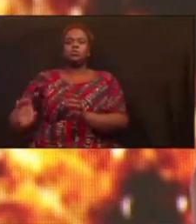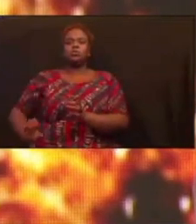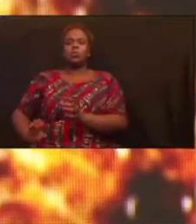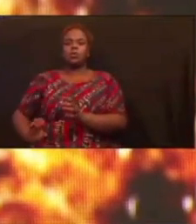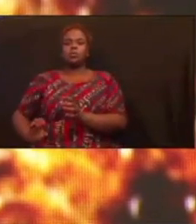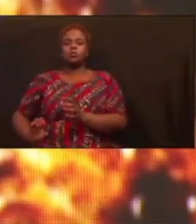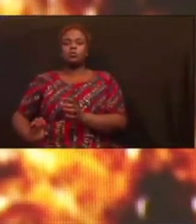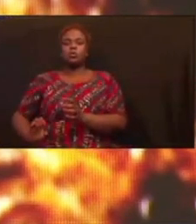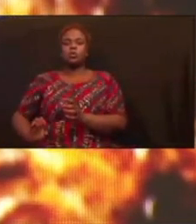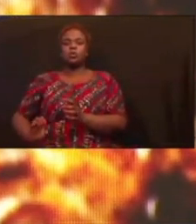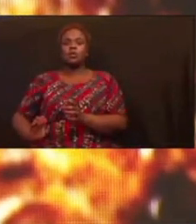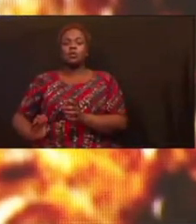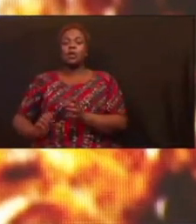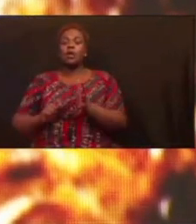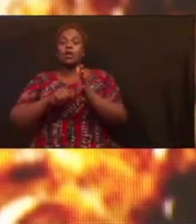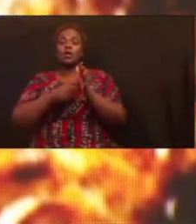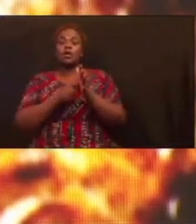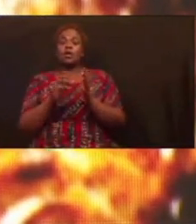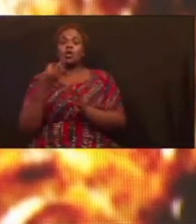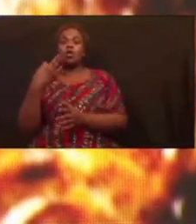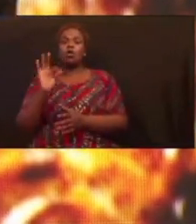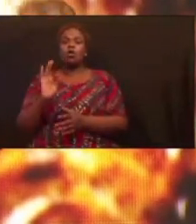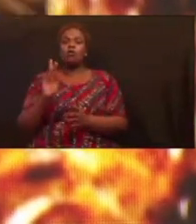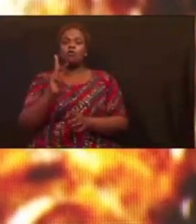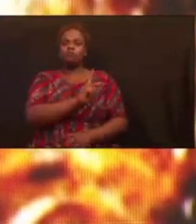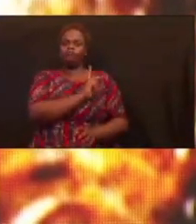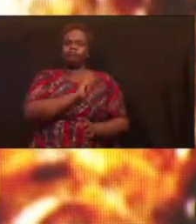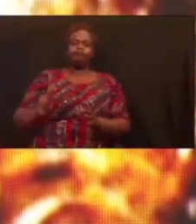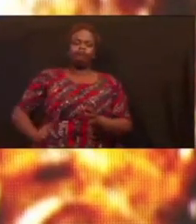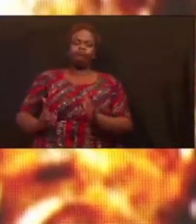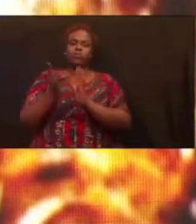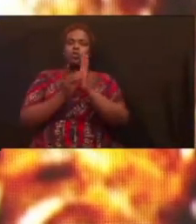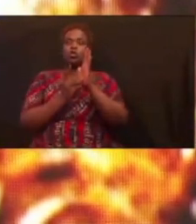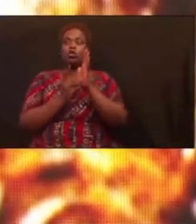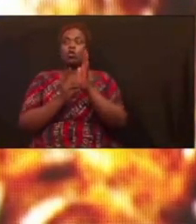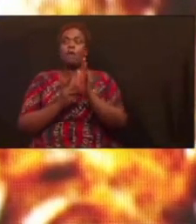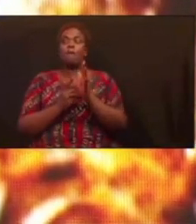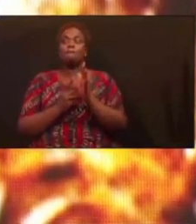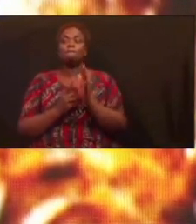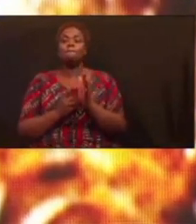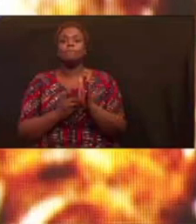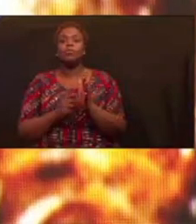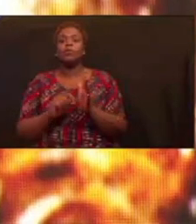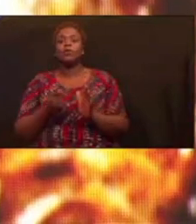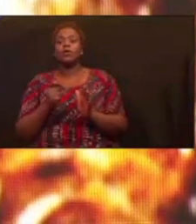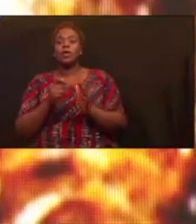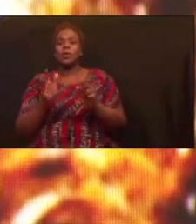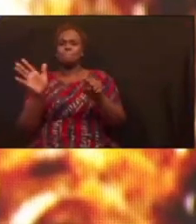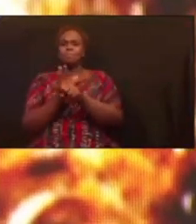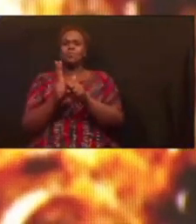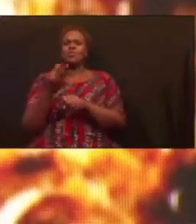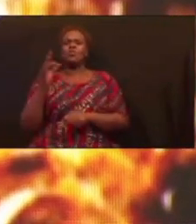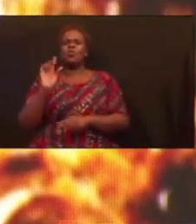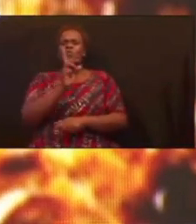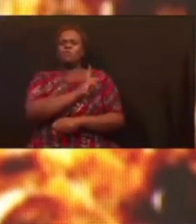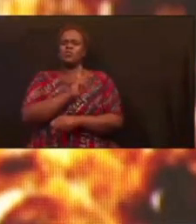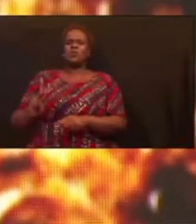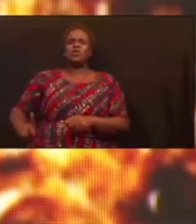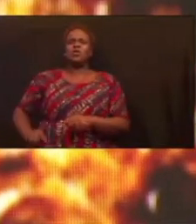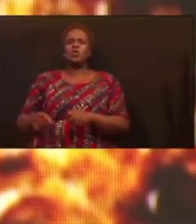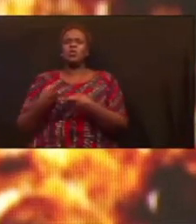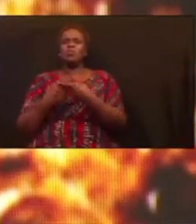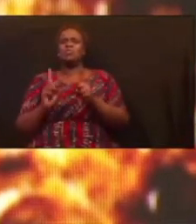the only key to the kingdom. There are many keys of the kingdom, but there is only one key to the